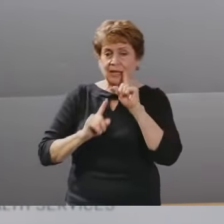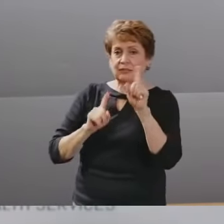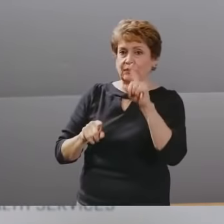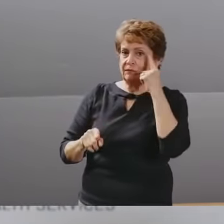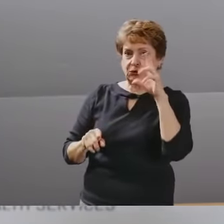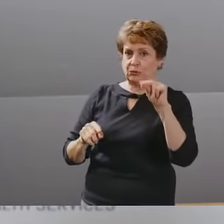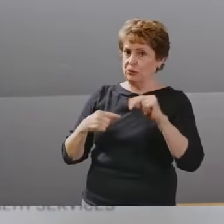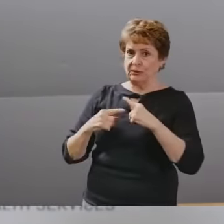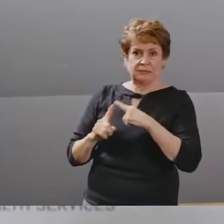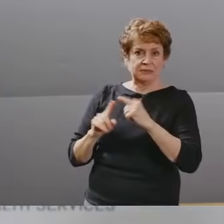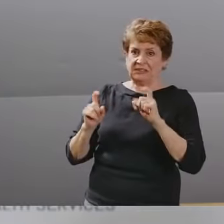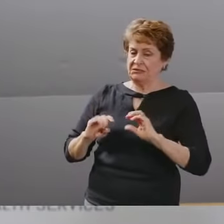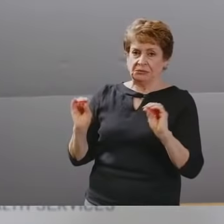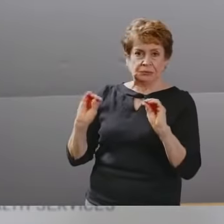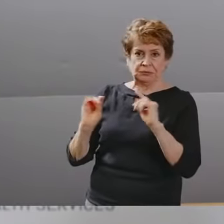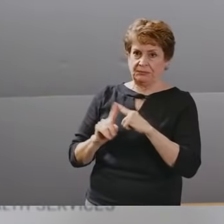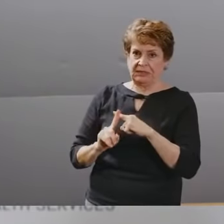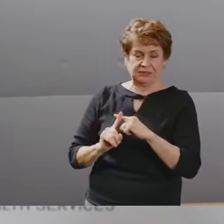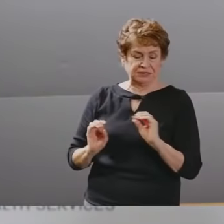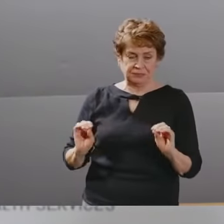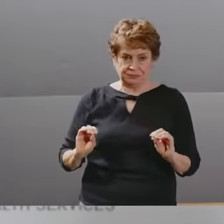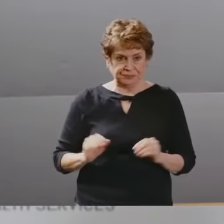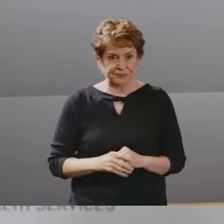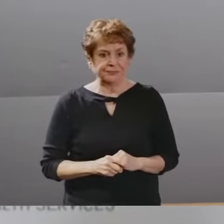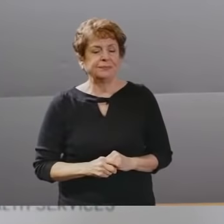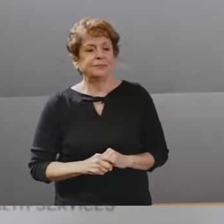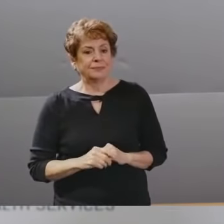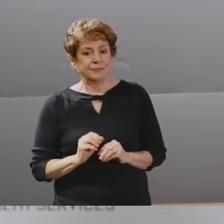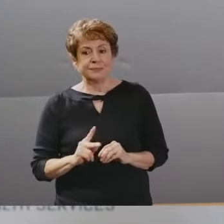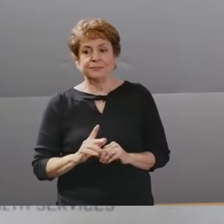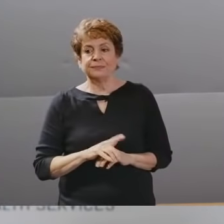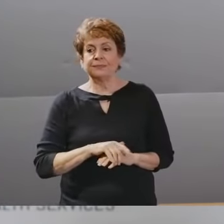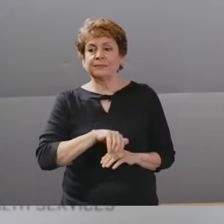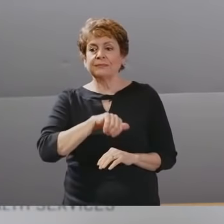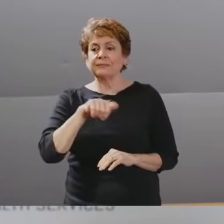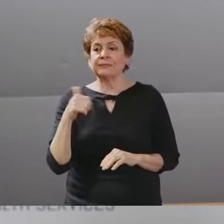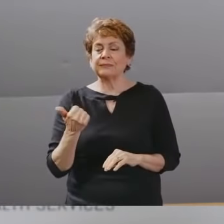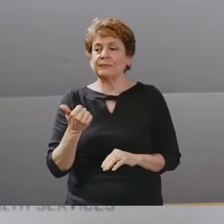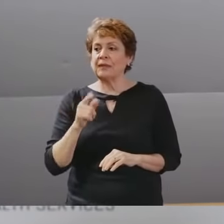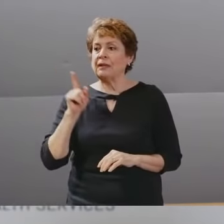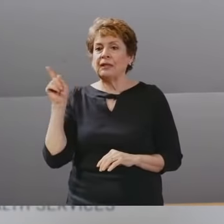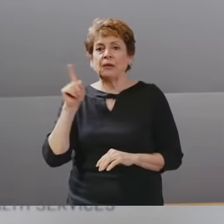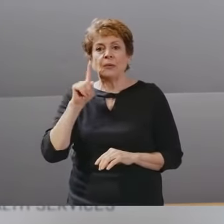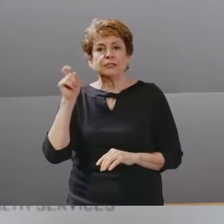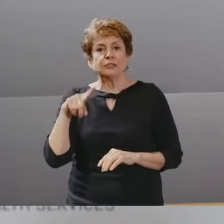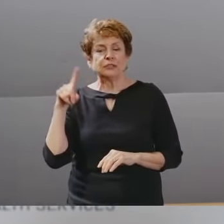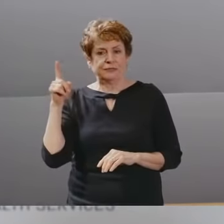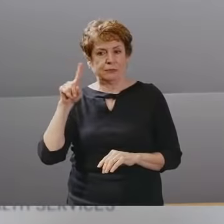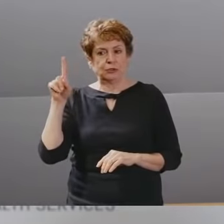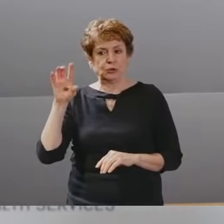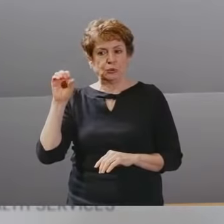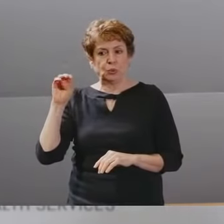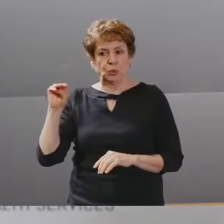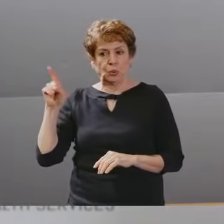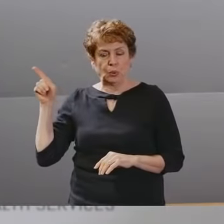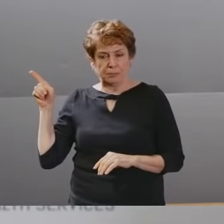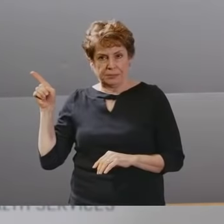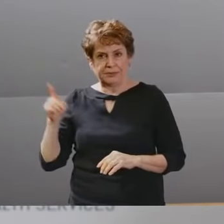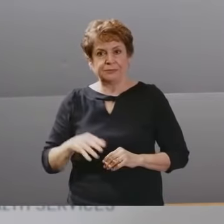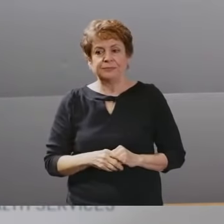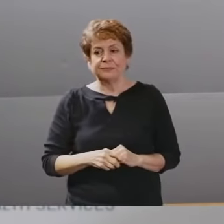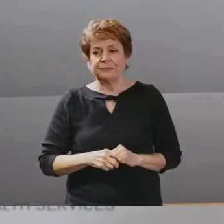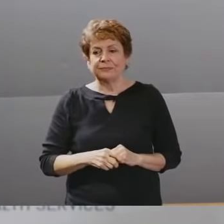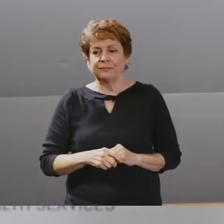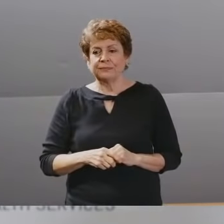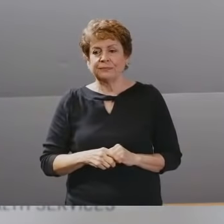is no. Thank you, Nicole. We're going to go to Zoom next. We're going to go to Brandon Mayha from Yuma, AYMA.